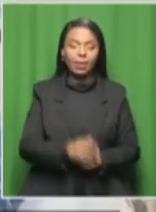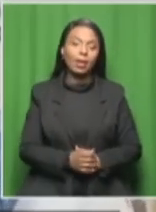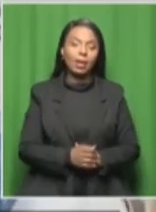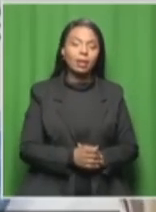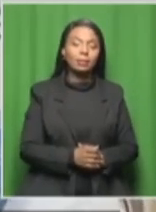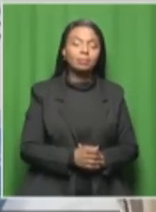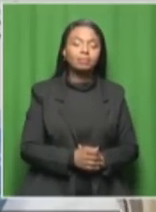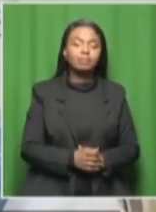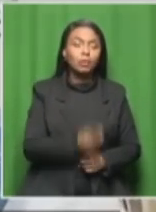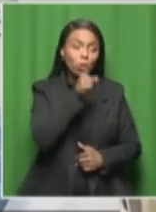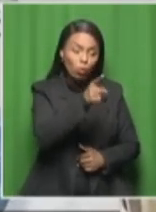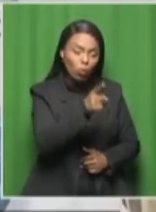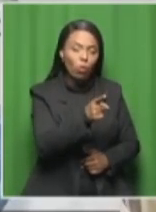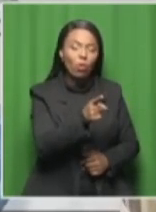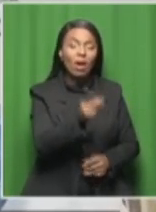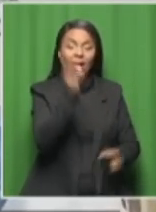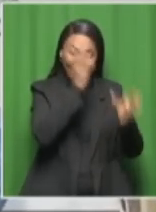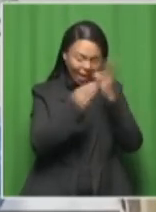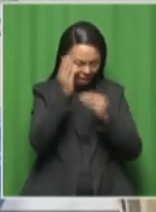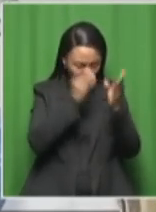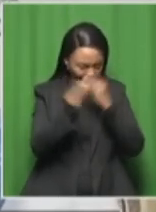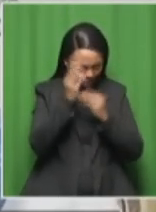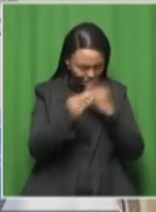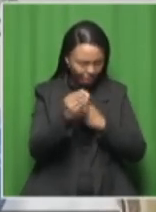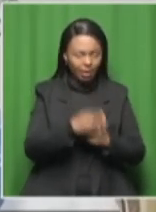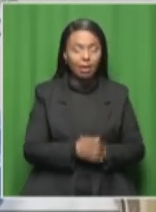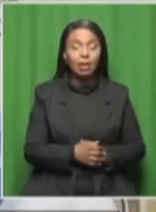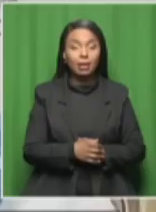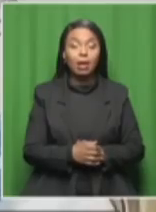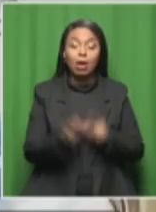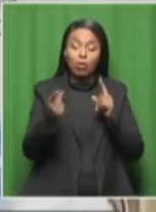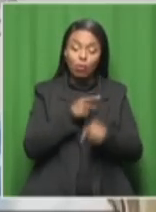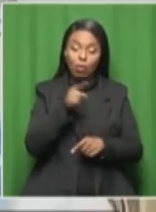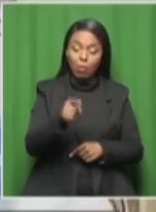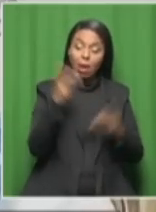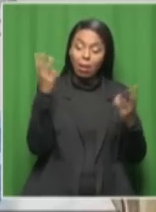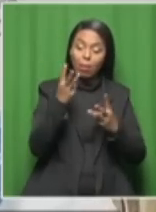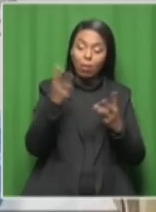you learned that they passed from Pakistan.